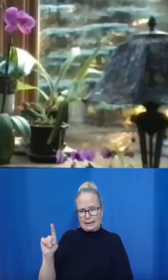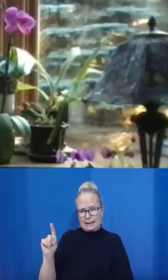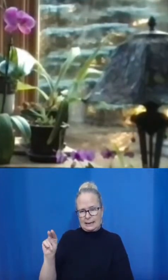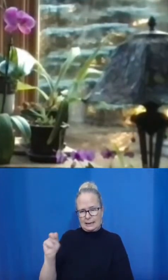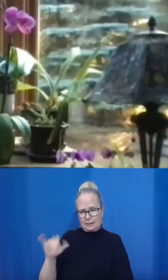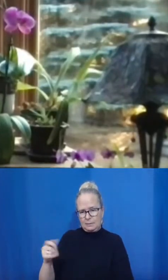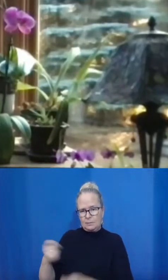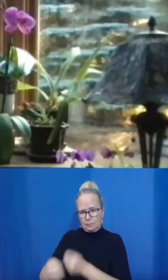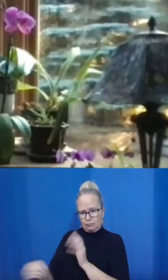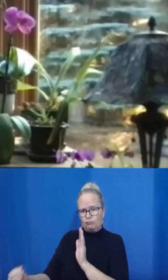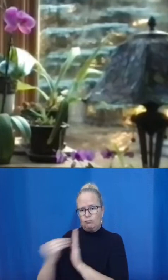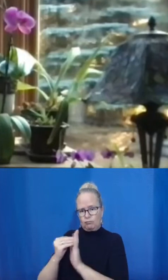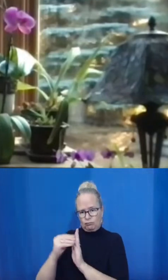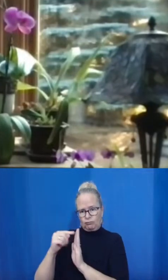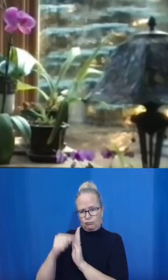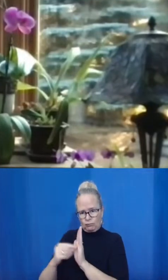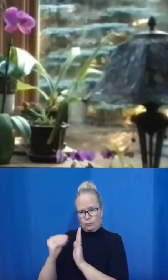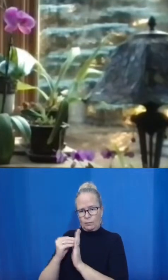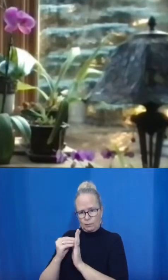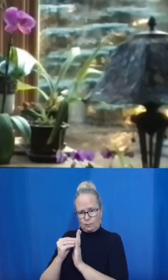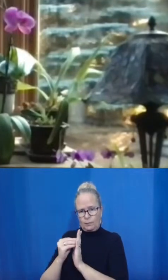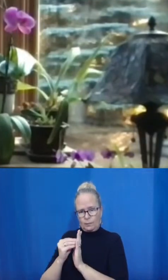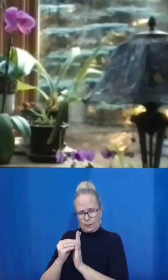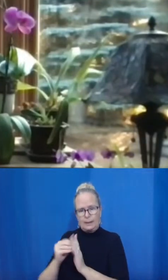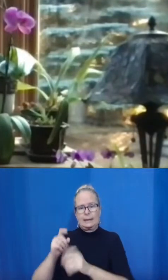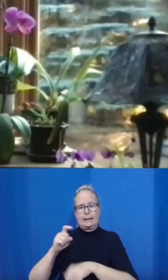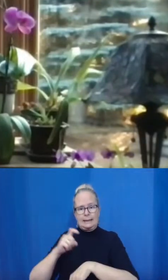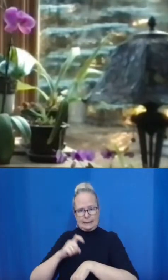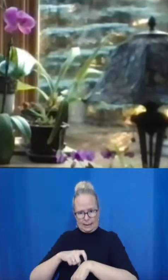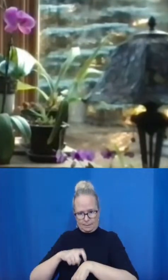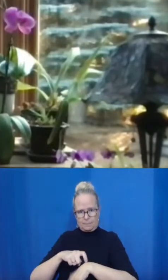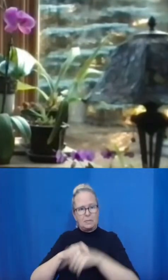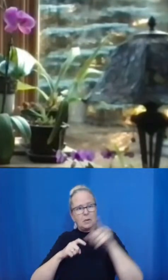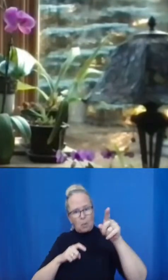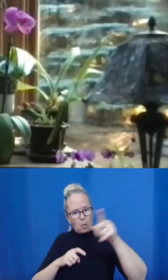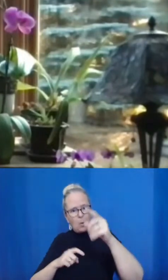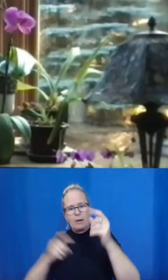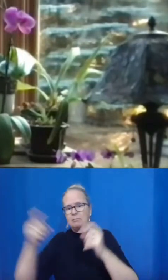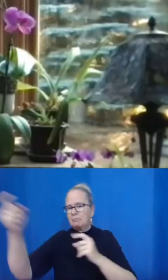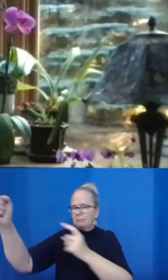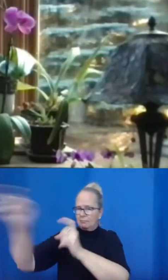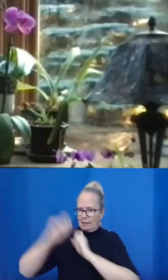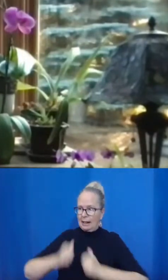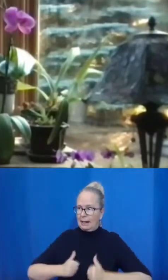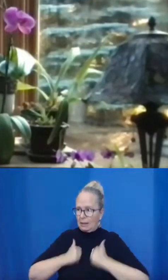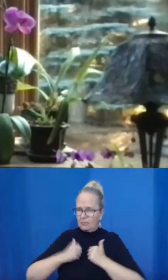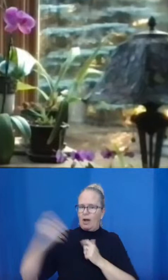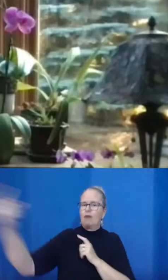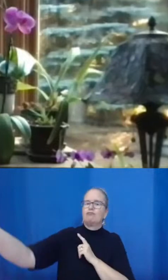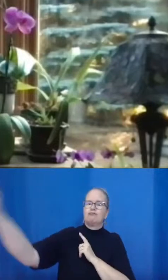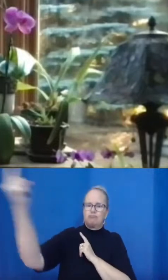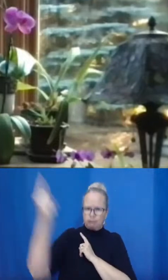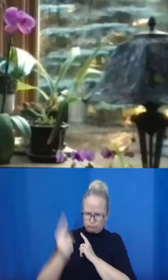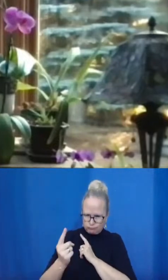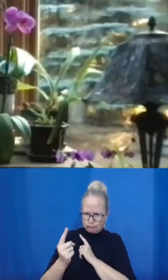it was unfortunately canceled. It was not able to be performed because of the lack of